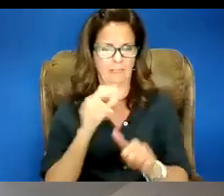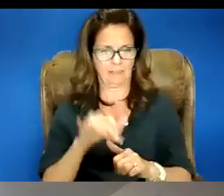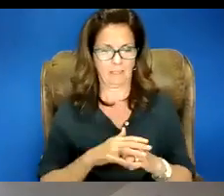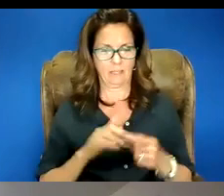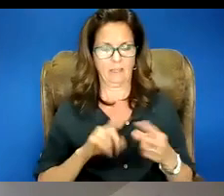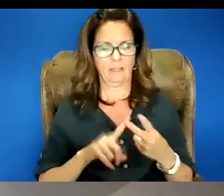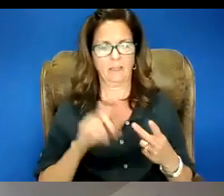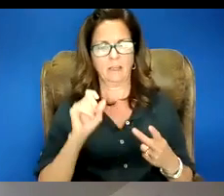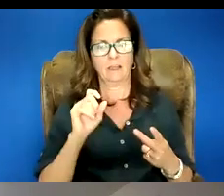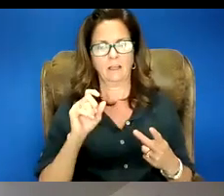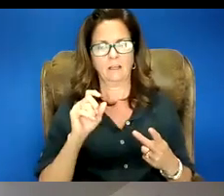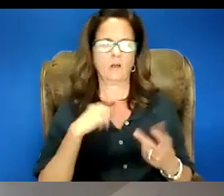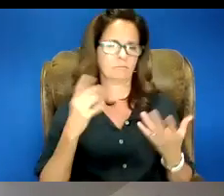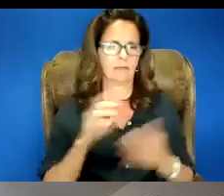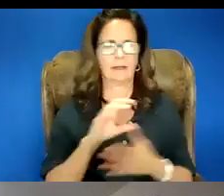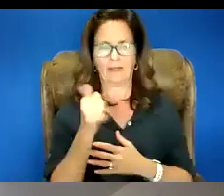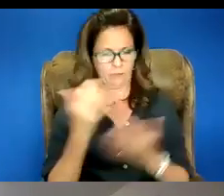our personal email address?